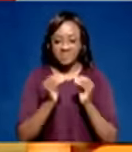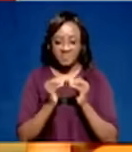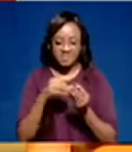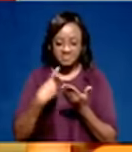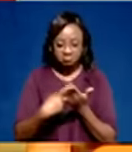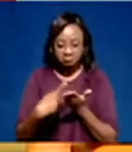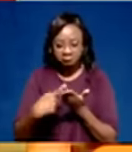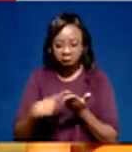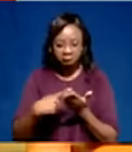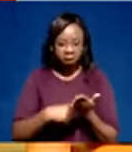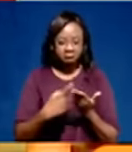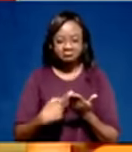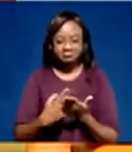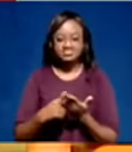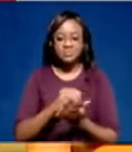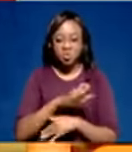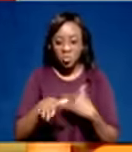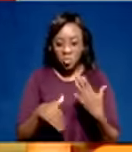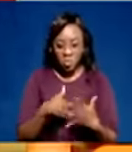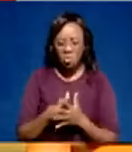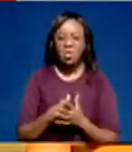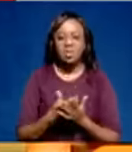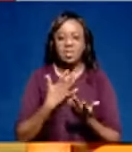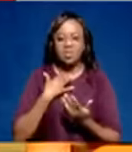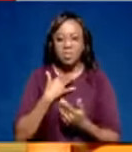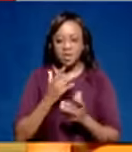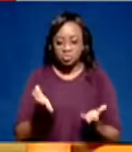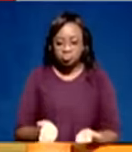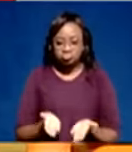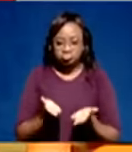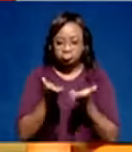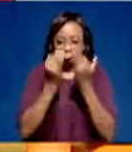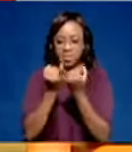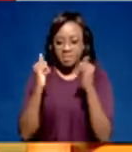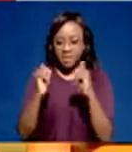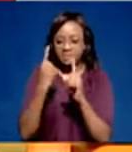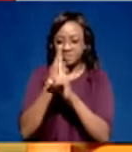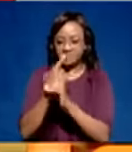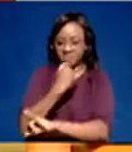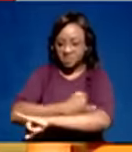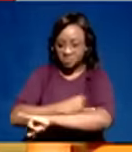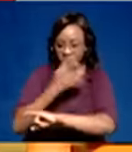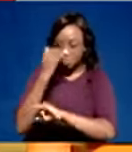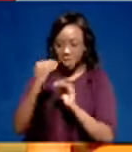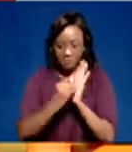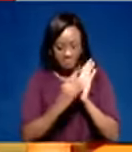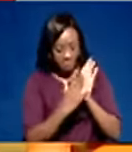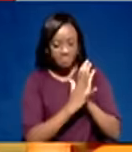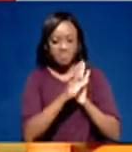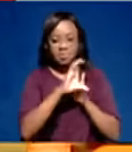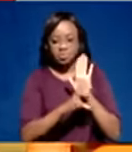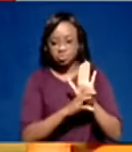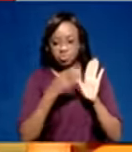heads of the three arms of government pledging to promote the independence of institutions as aspired in the Constitution. But